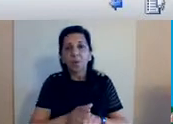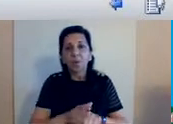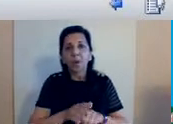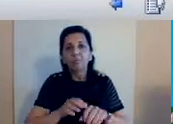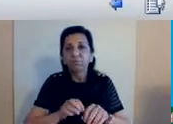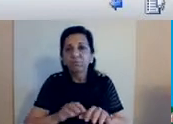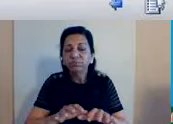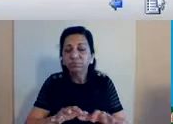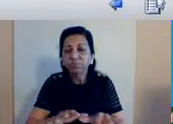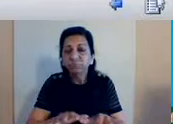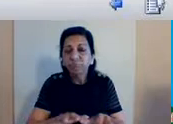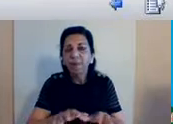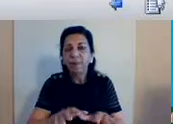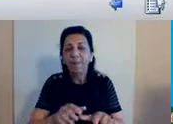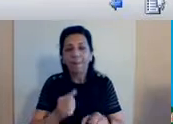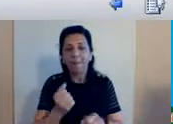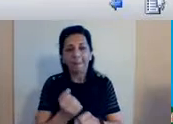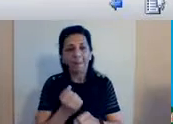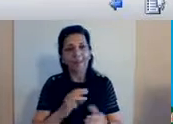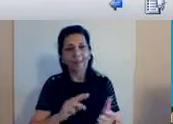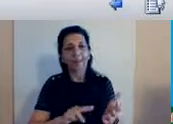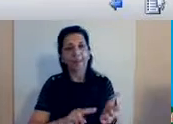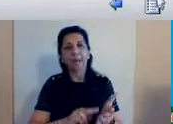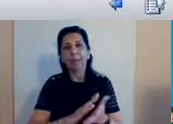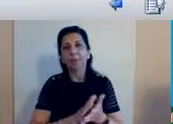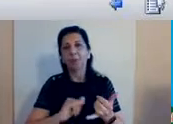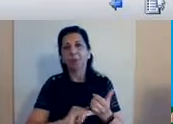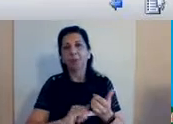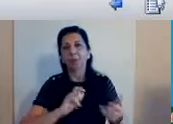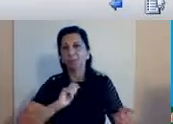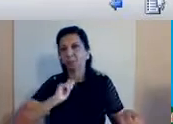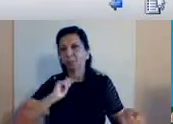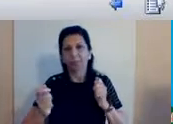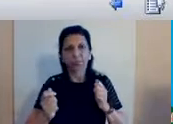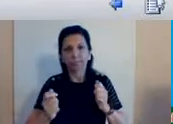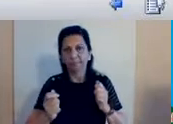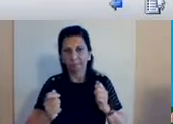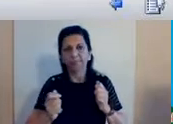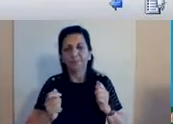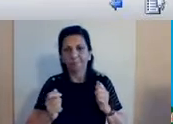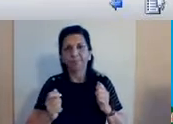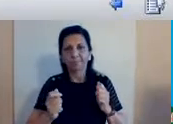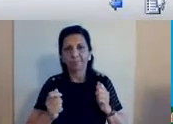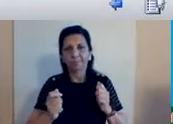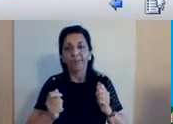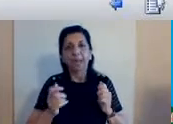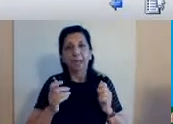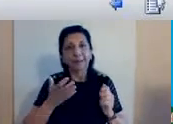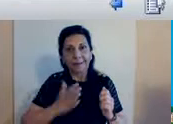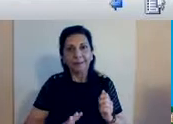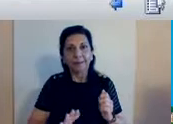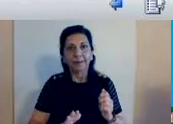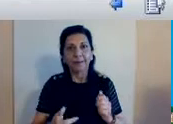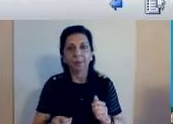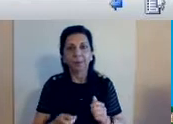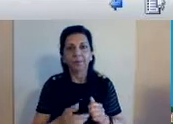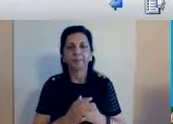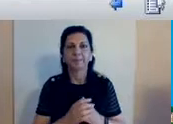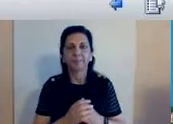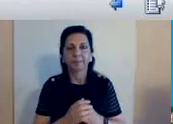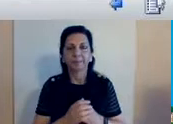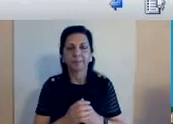go faster on things that we were already planning to do. As you've seen, all of those things on the other side were intentions of the NHS